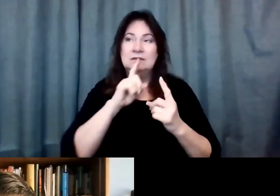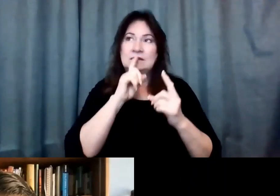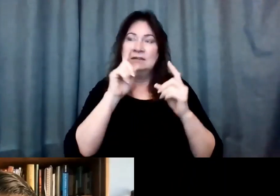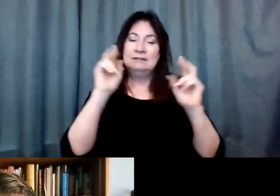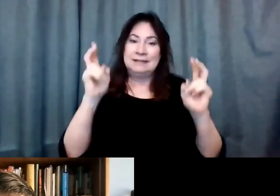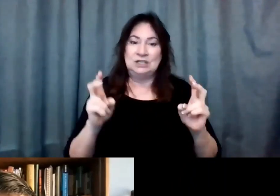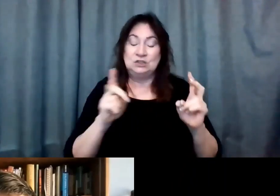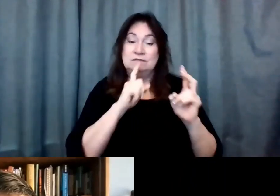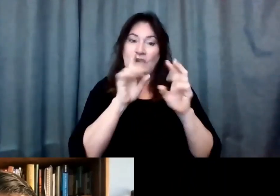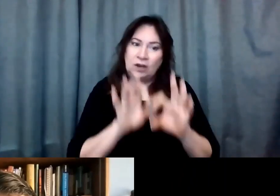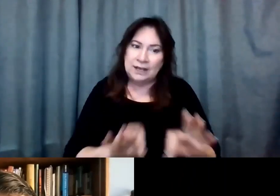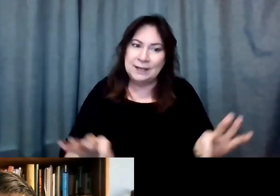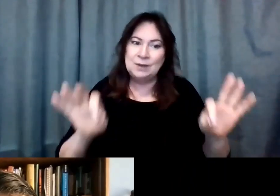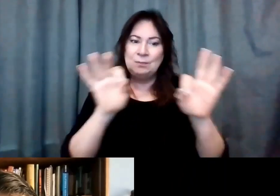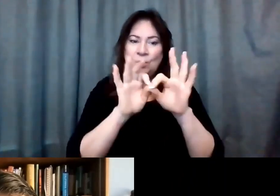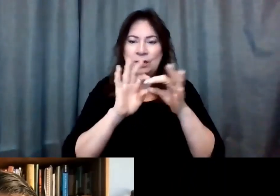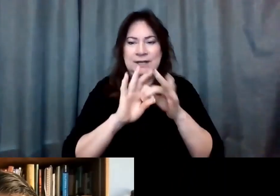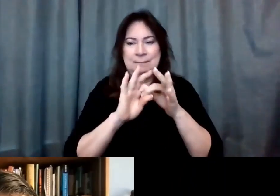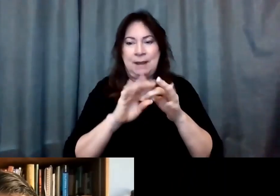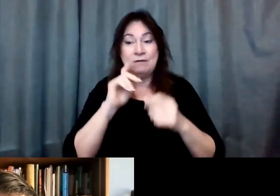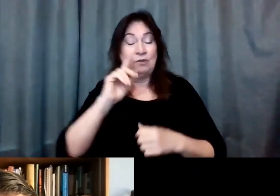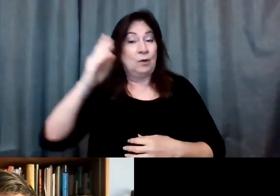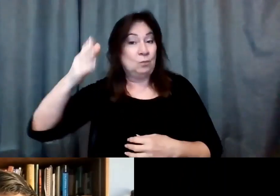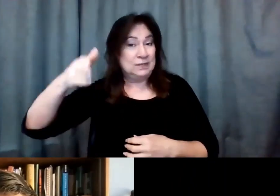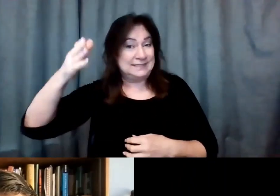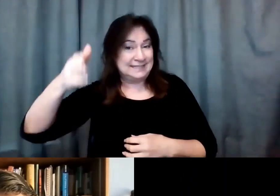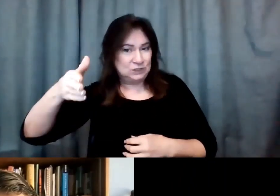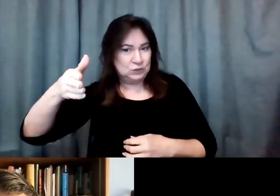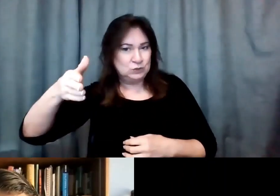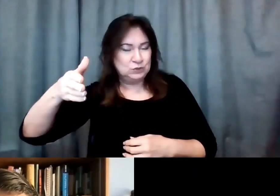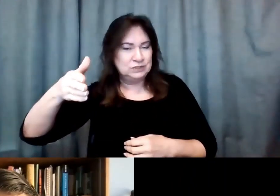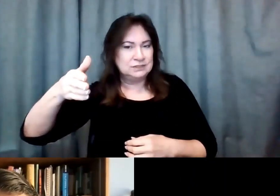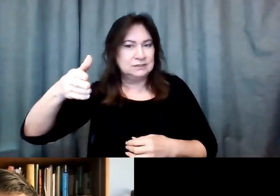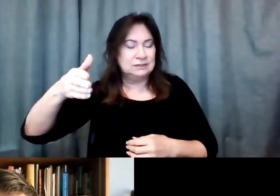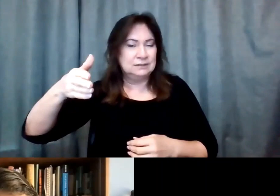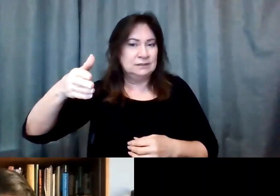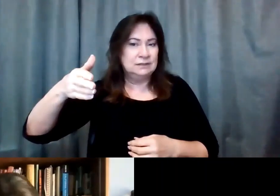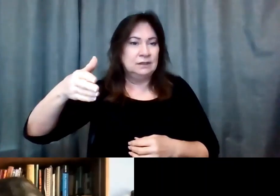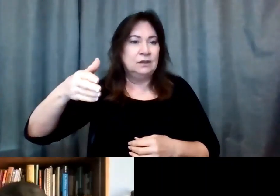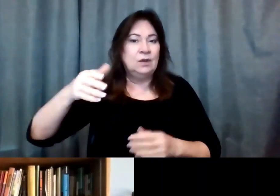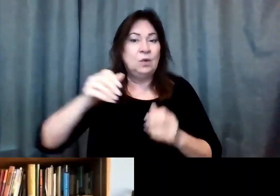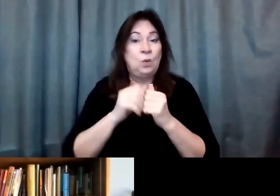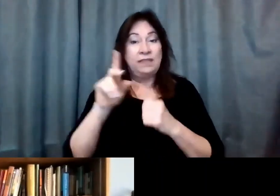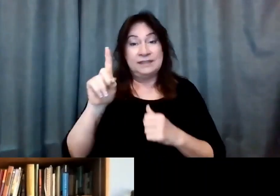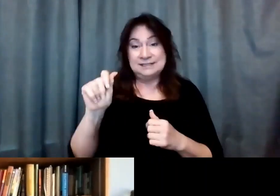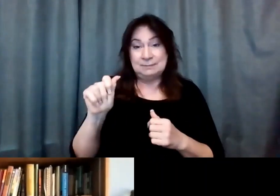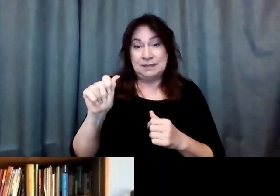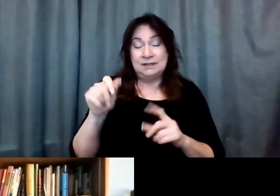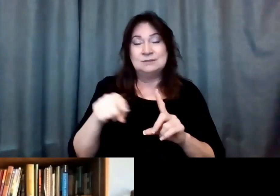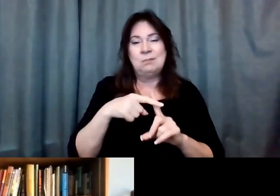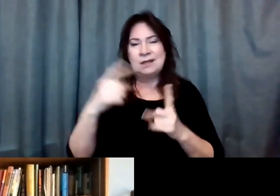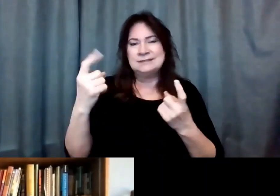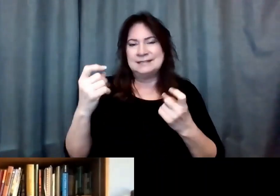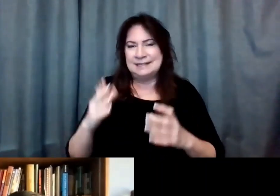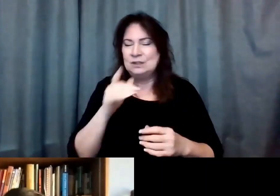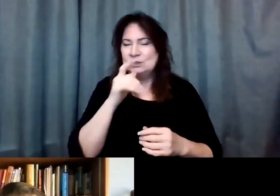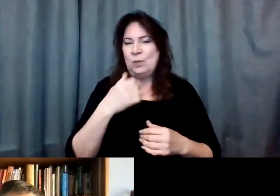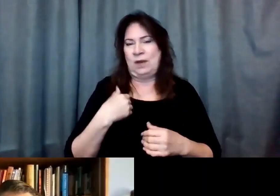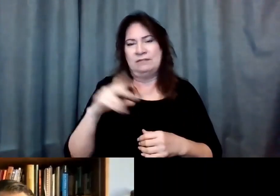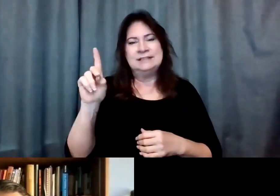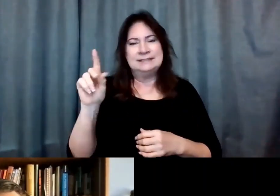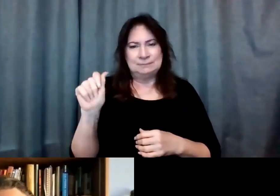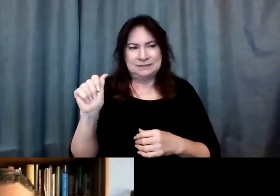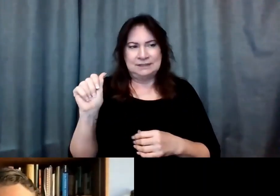about that is both for presenters with disabilities as well as attendees with disabilities that